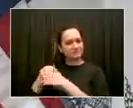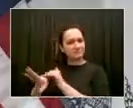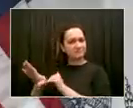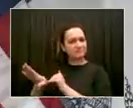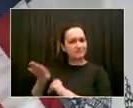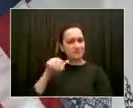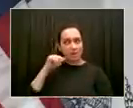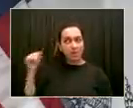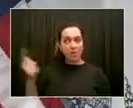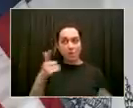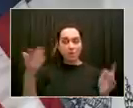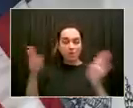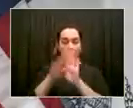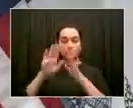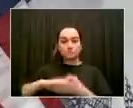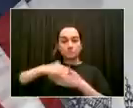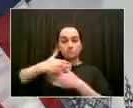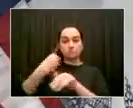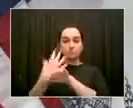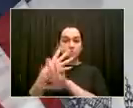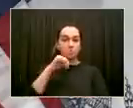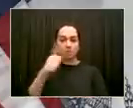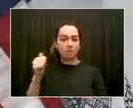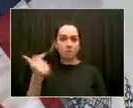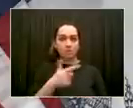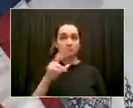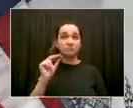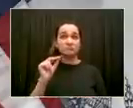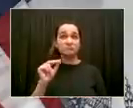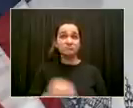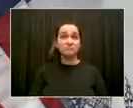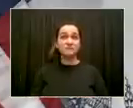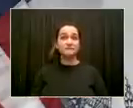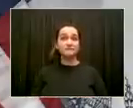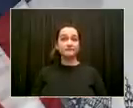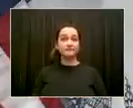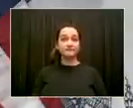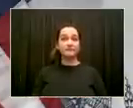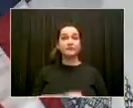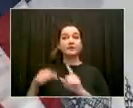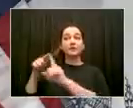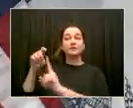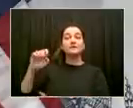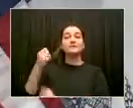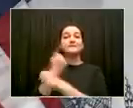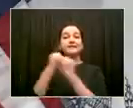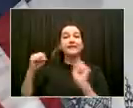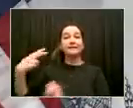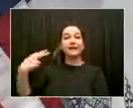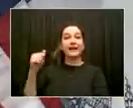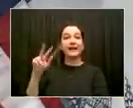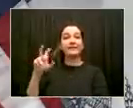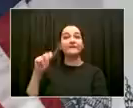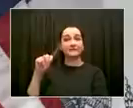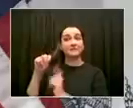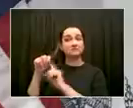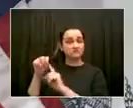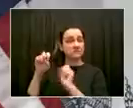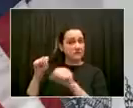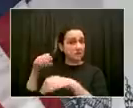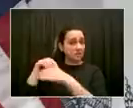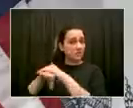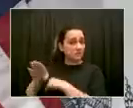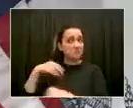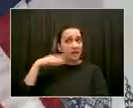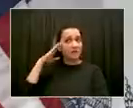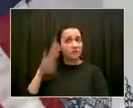everyone's deeply concerned about homelessness in the subways. We're feeling it, but I don't agree with the characterization because there